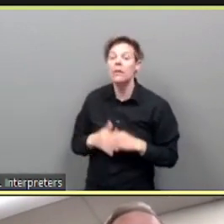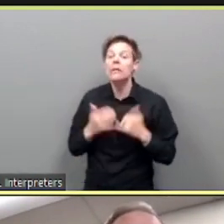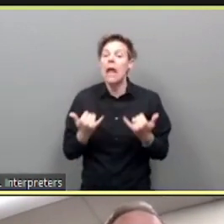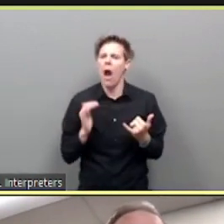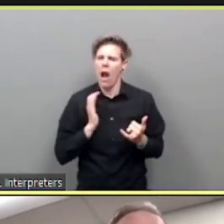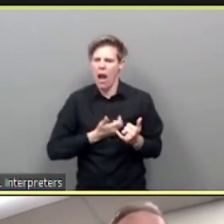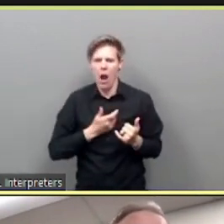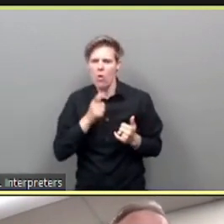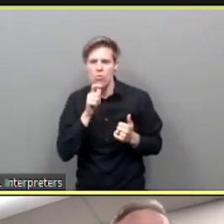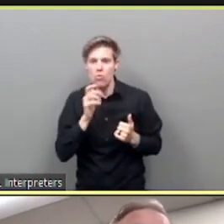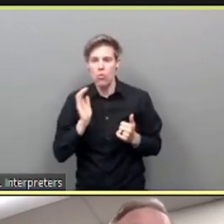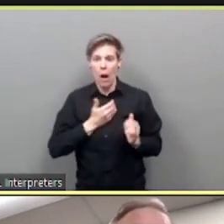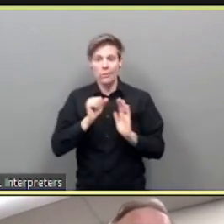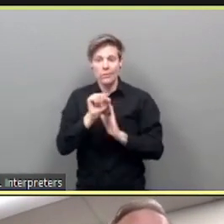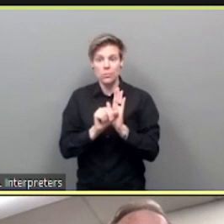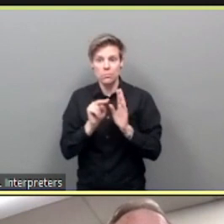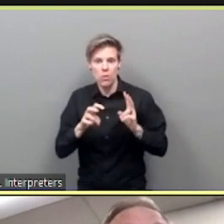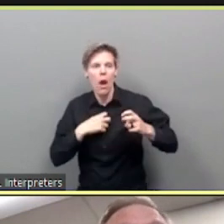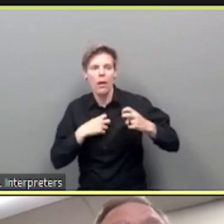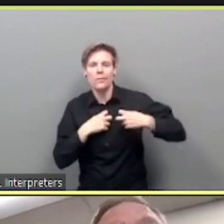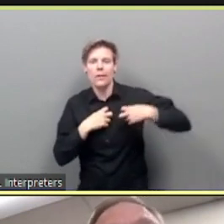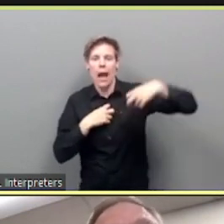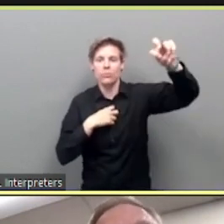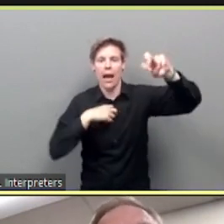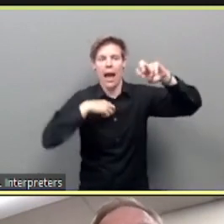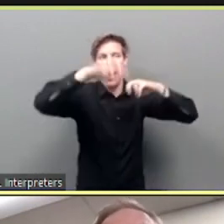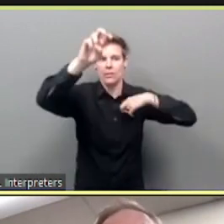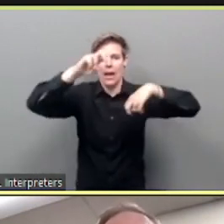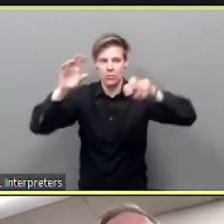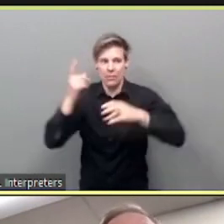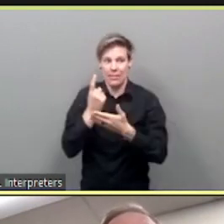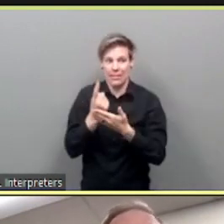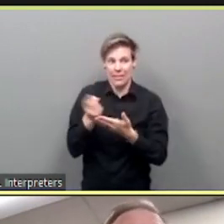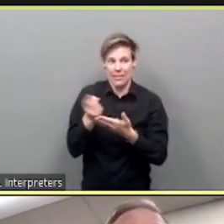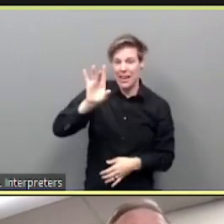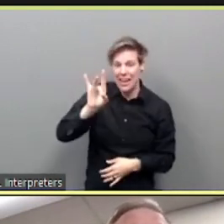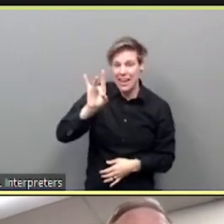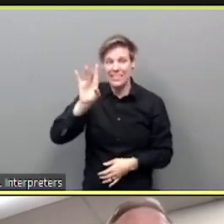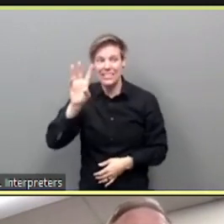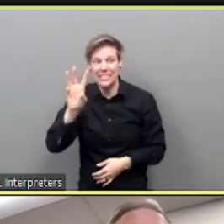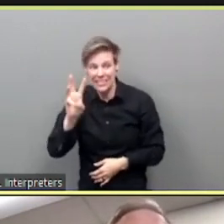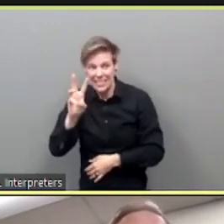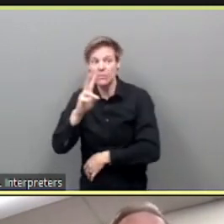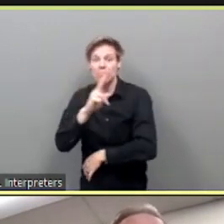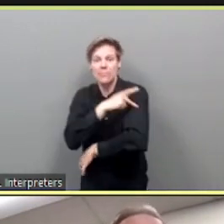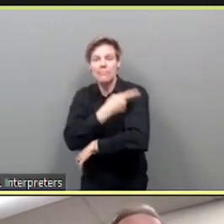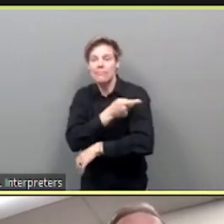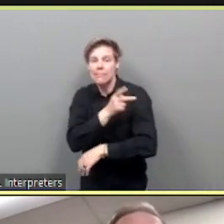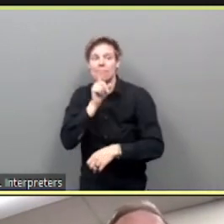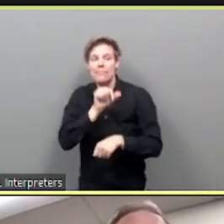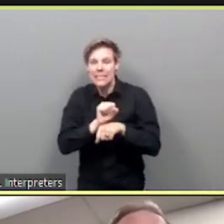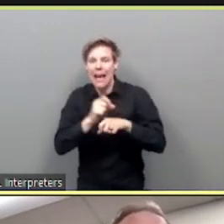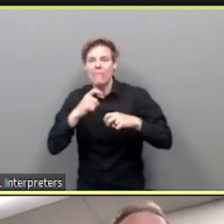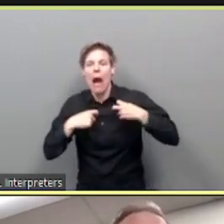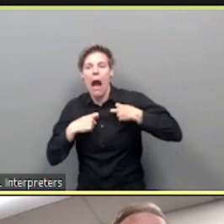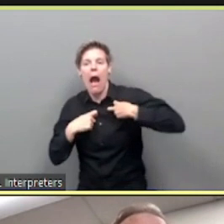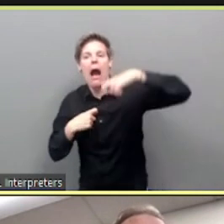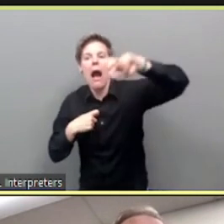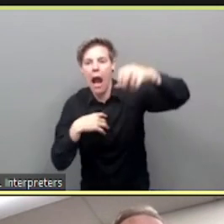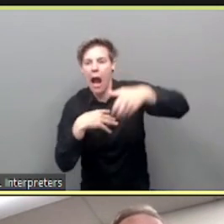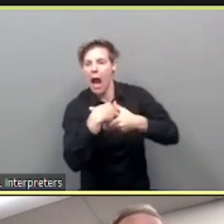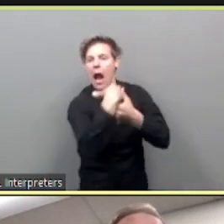hospital patients, you can see last week we had 86 patients that were transferred out of the state for care